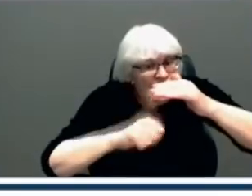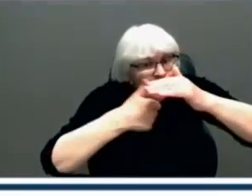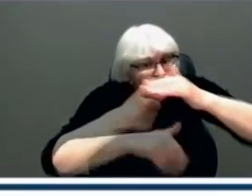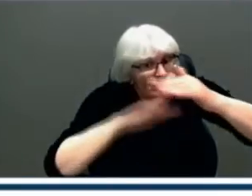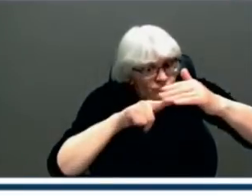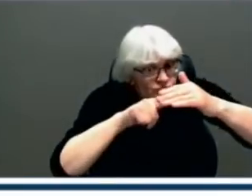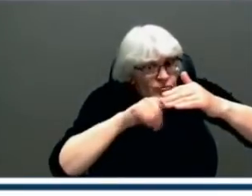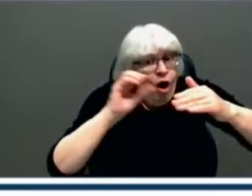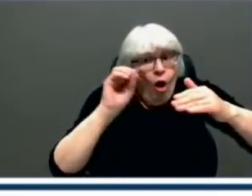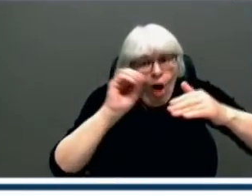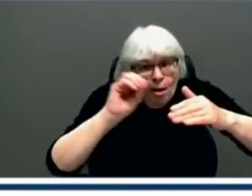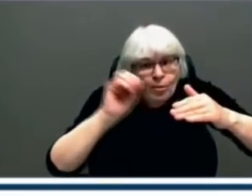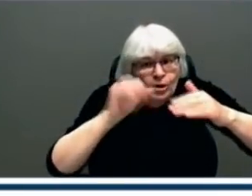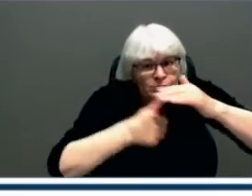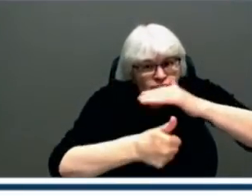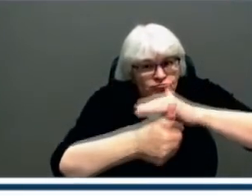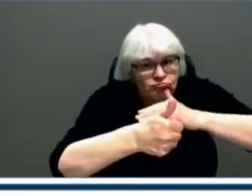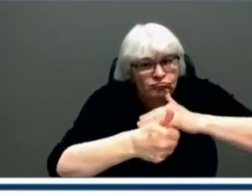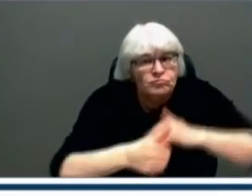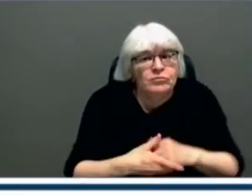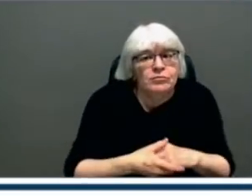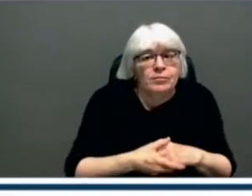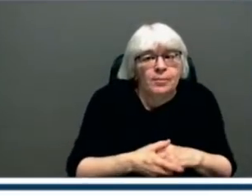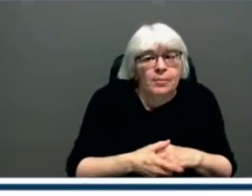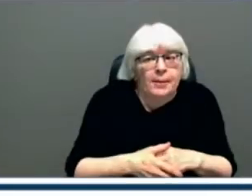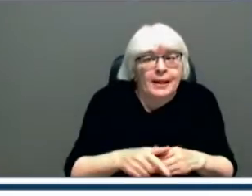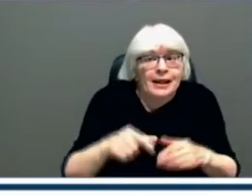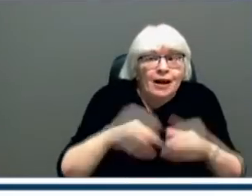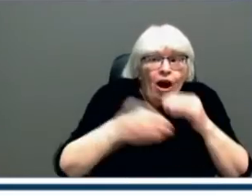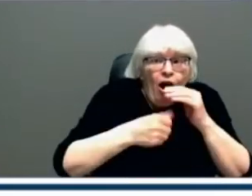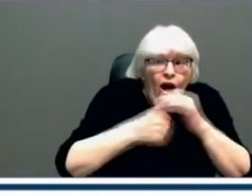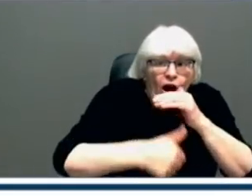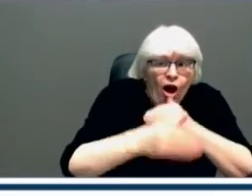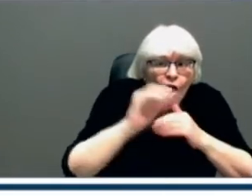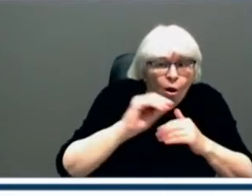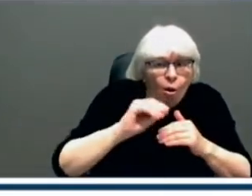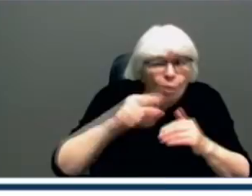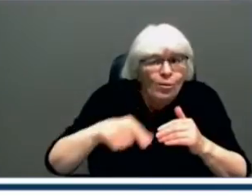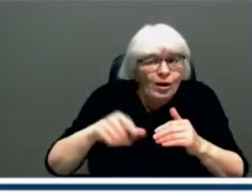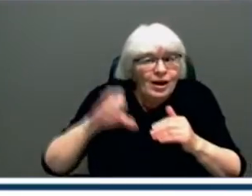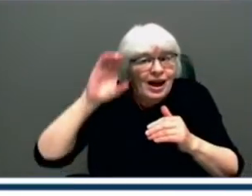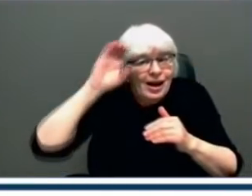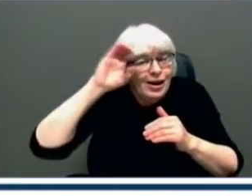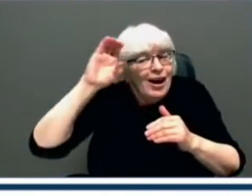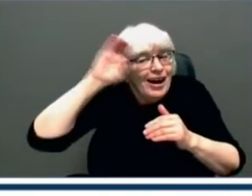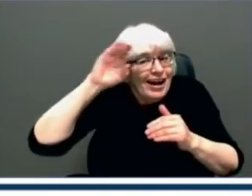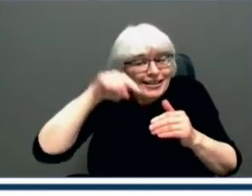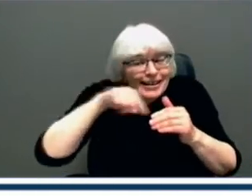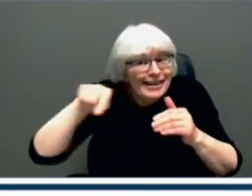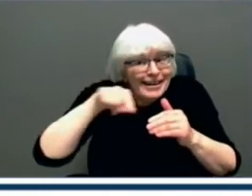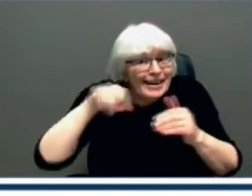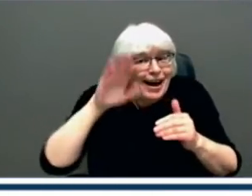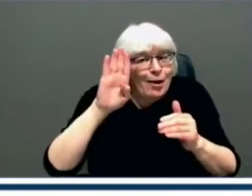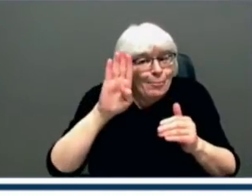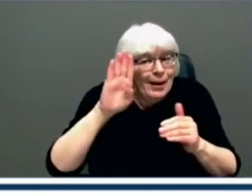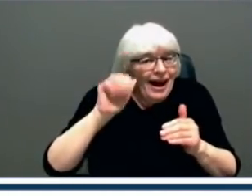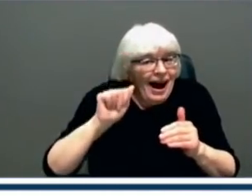cousin of Omicron now, BA2, both of which are highly infectious and can spread very rapidly, which is what we're seeing.